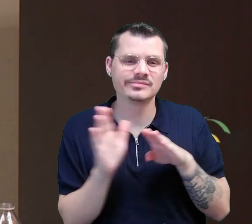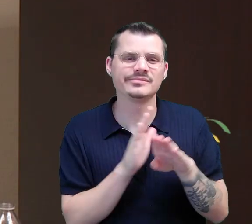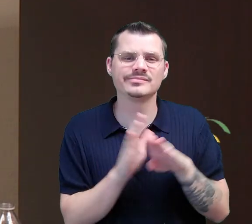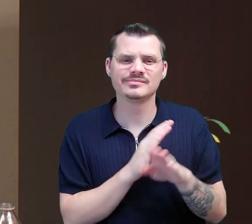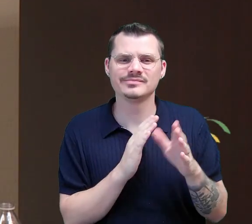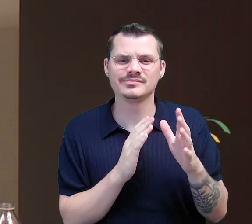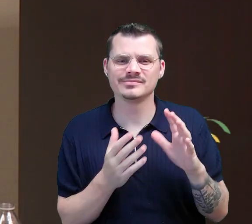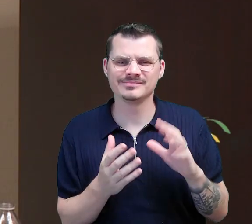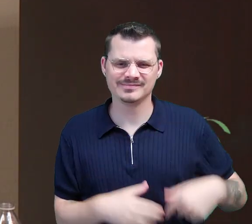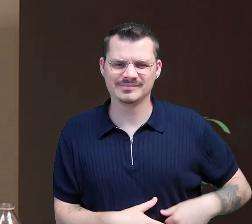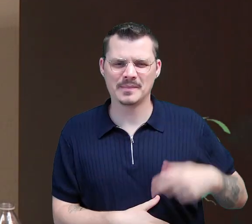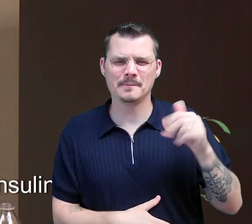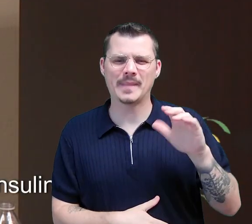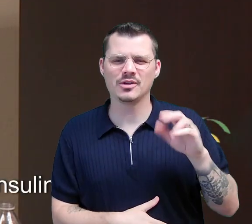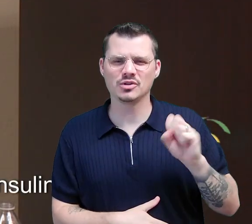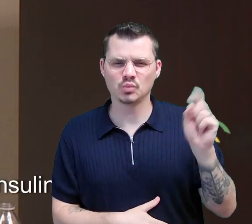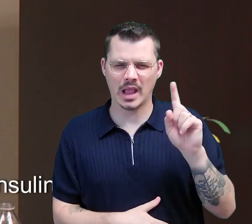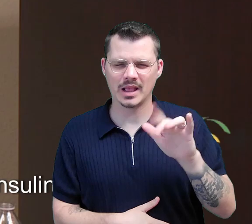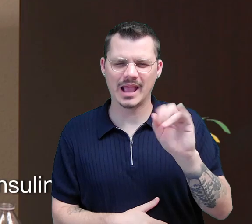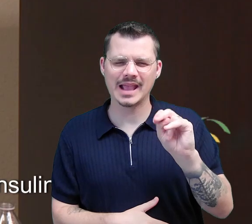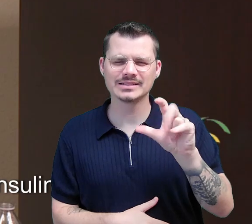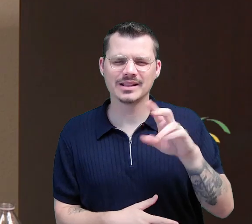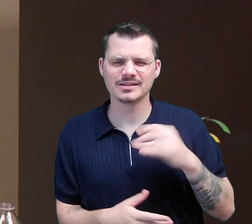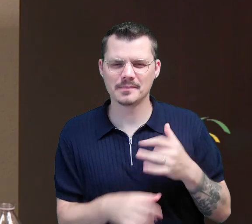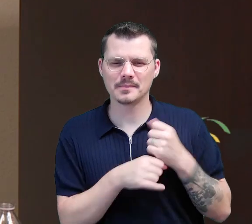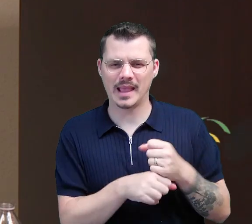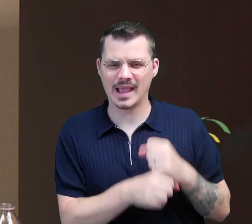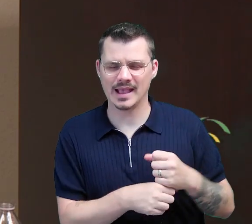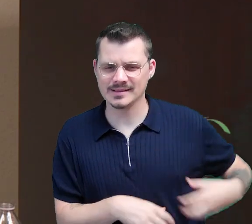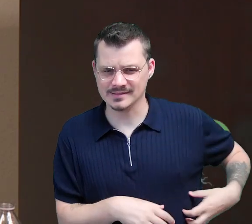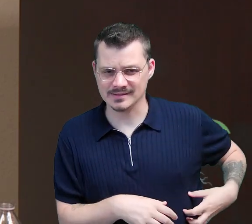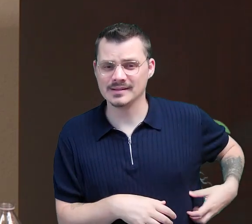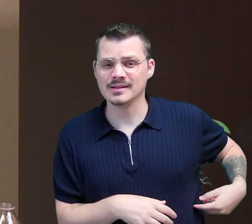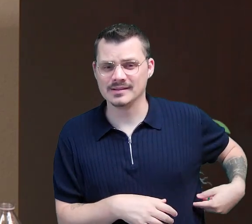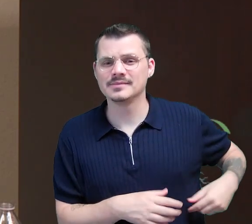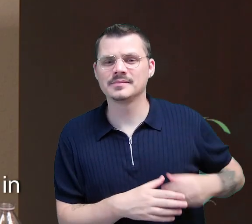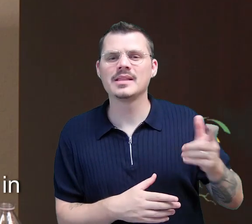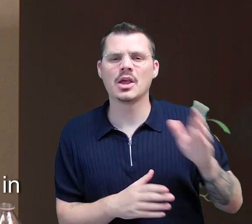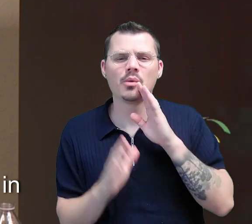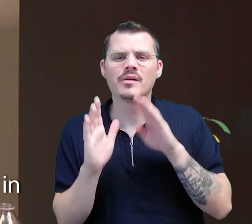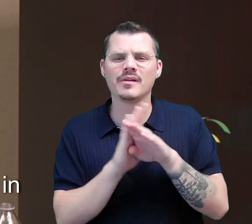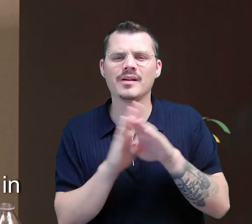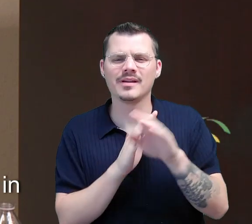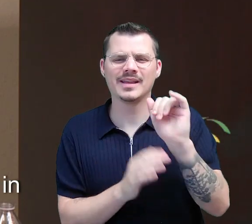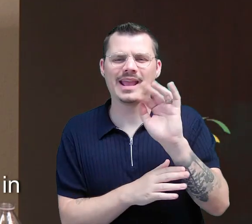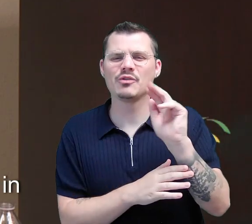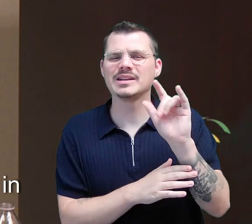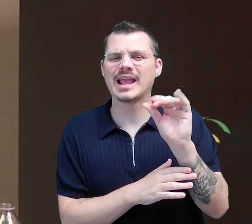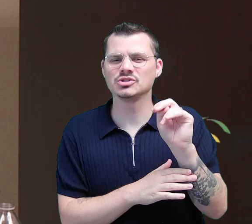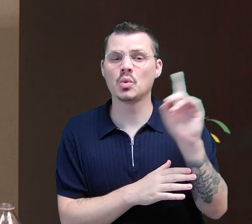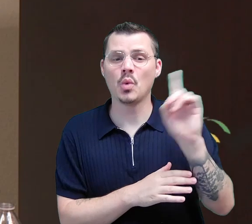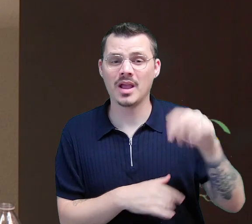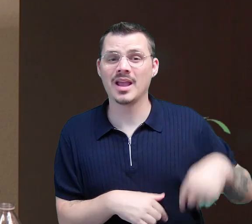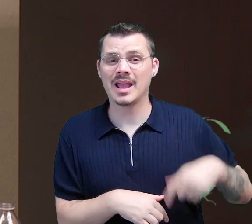an irritation in their pancreas, the place where we make insulin and stuff, and they will develop a type of irritation